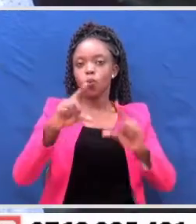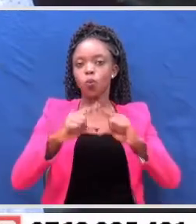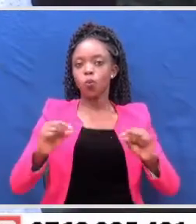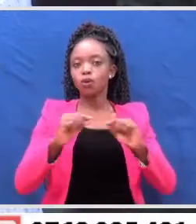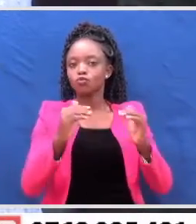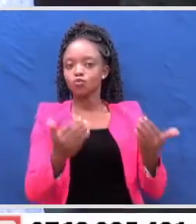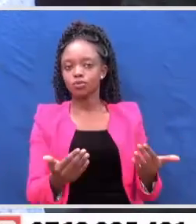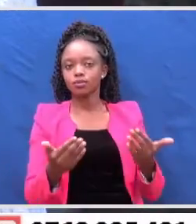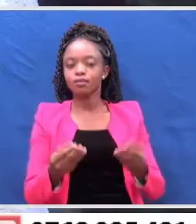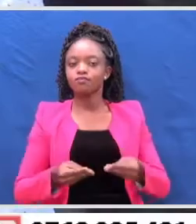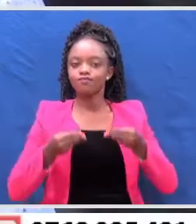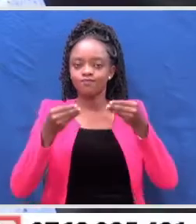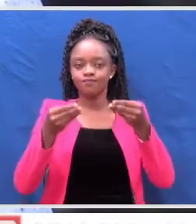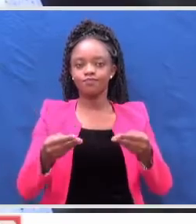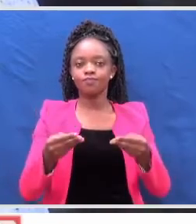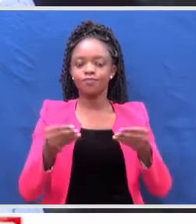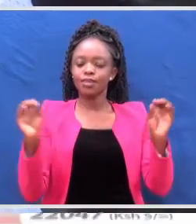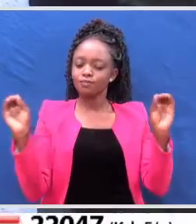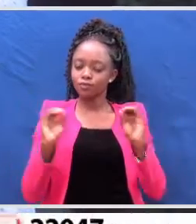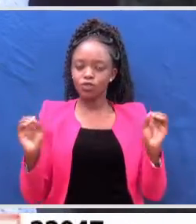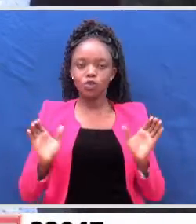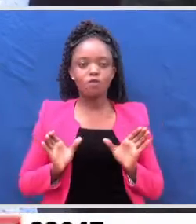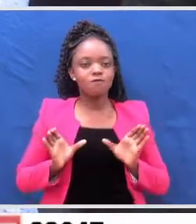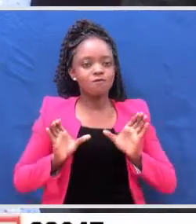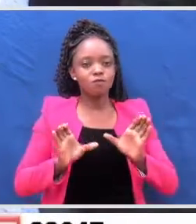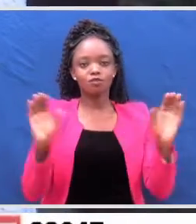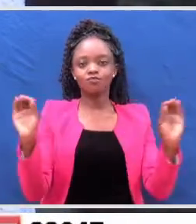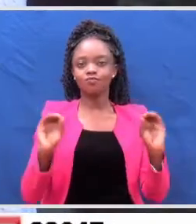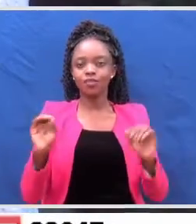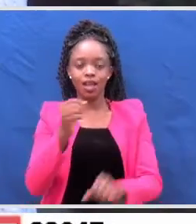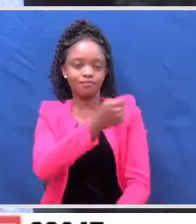term being offered. There is no mandatory